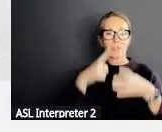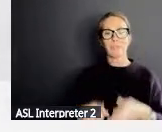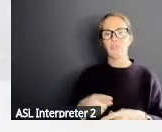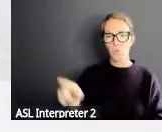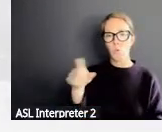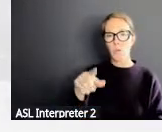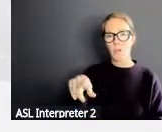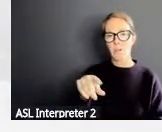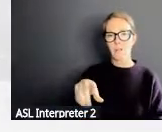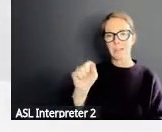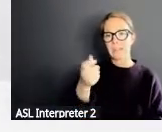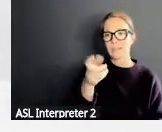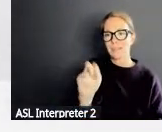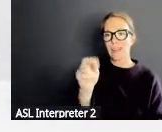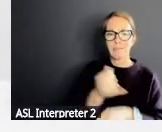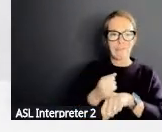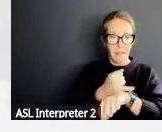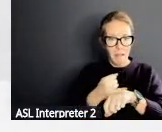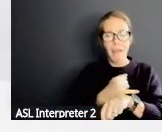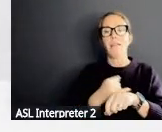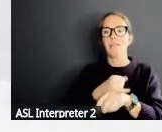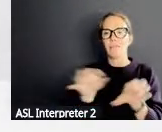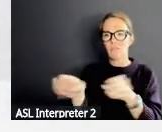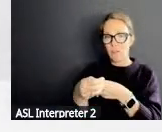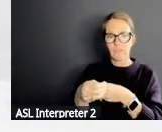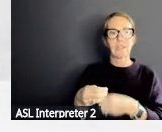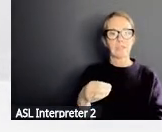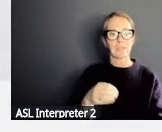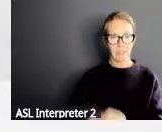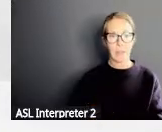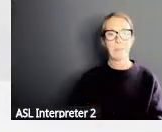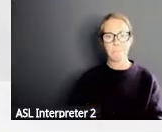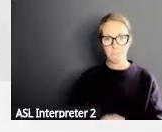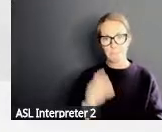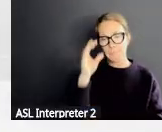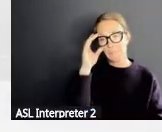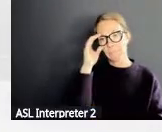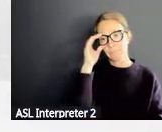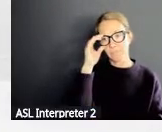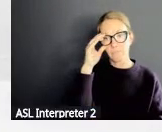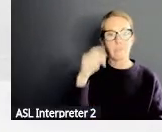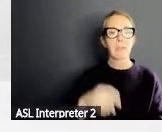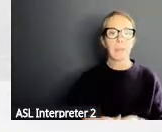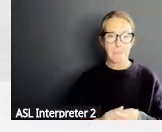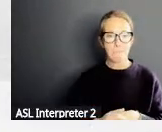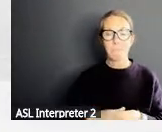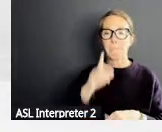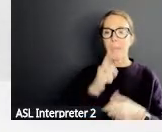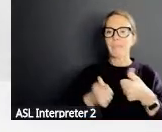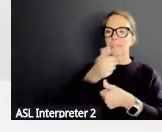Department Staten Island Office Director Katie Ferrara-Ionito and the Deputy